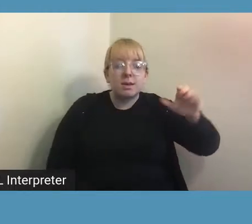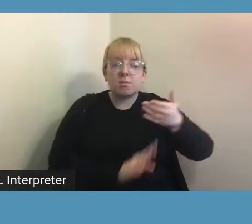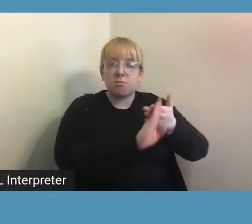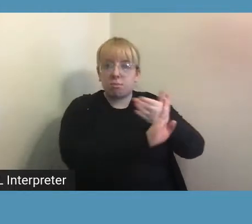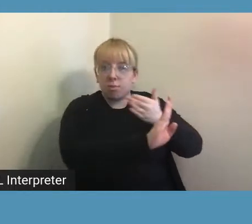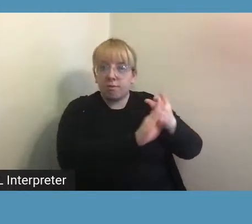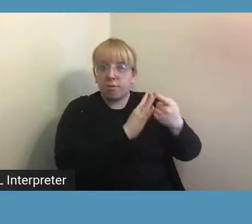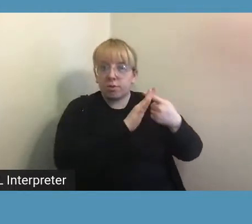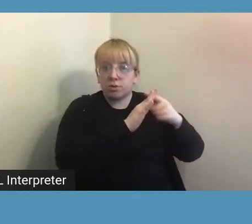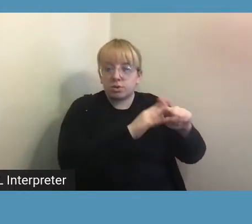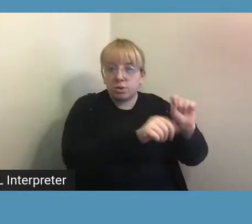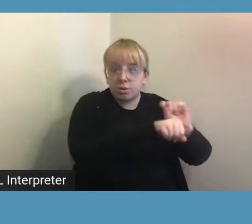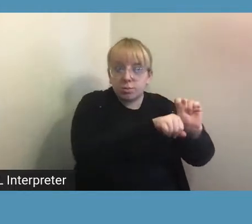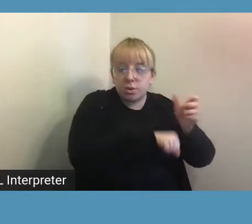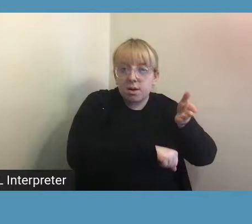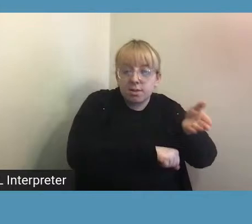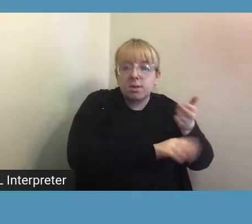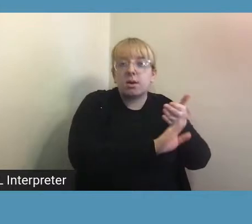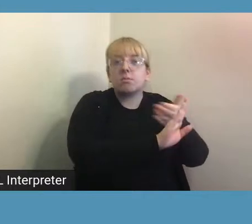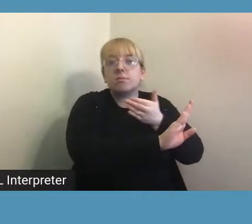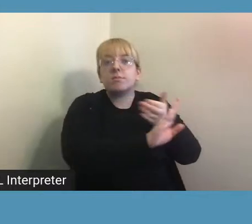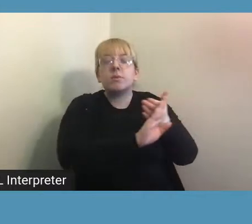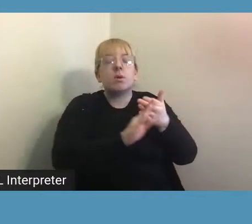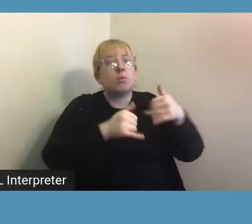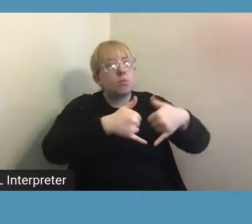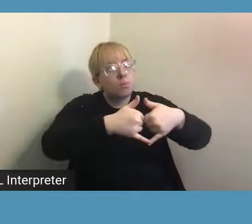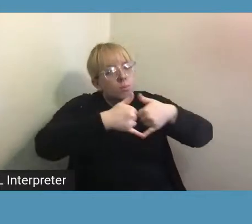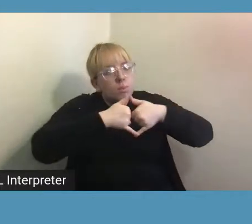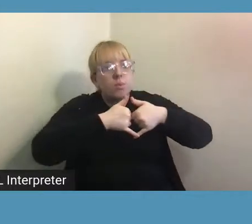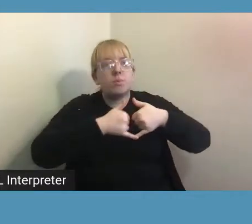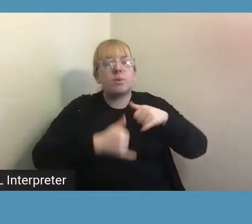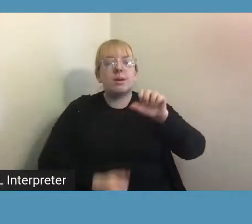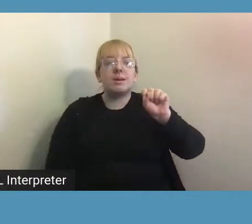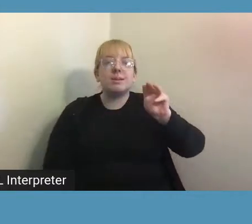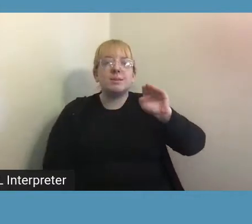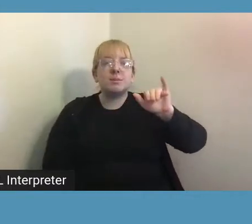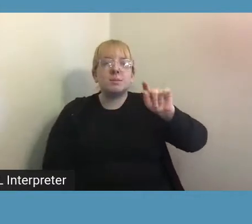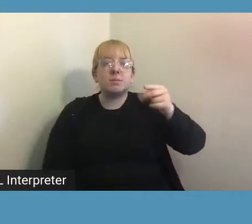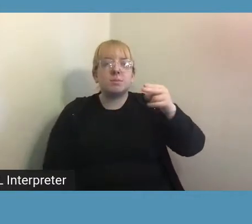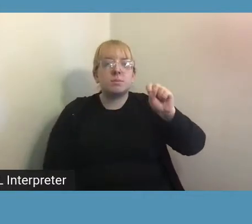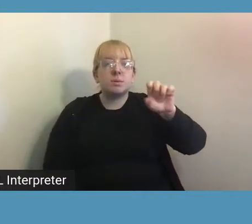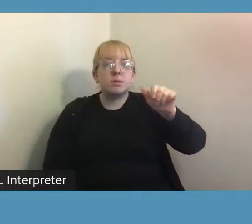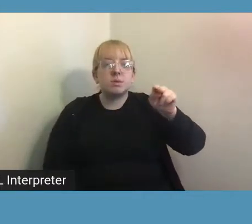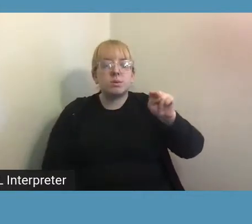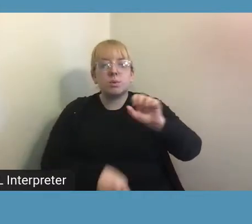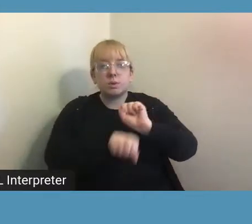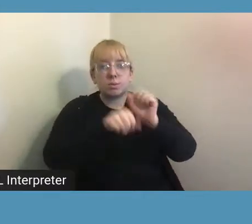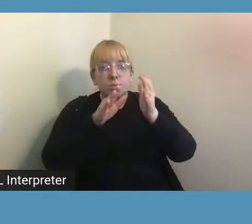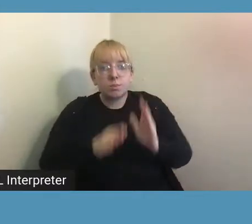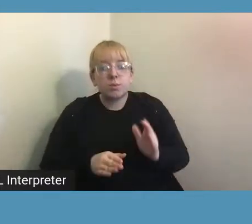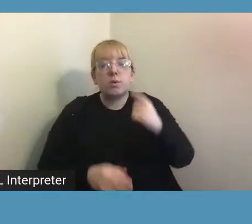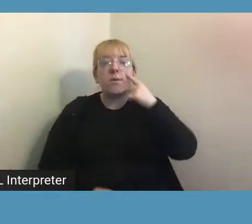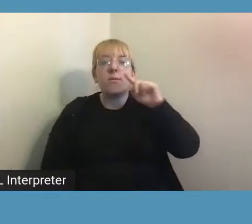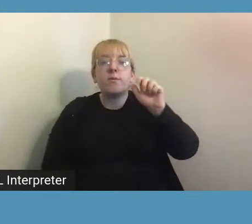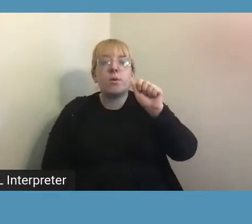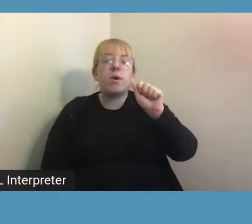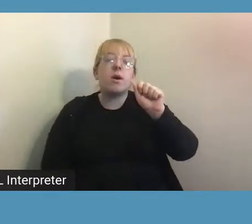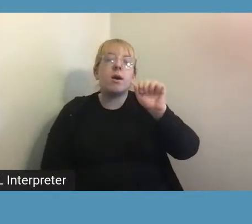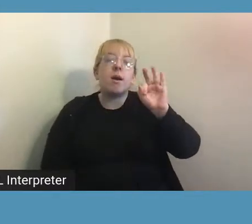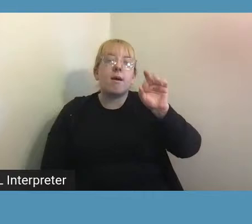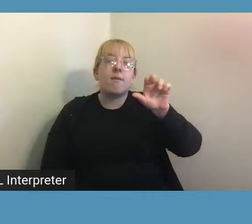was an award-winning social engagement producer at the Smithsonian National Museum of African American History and